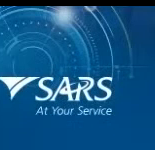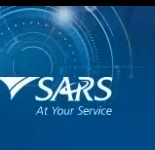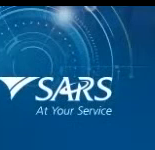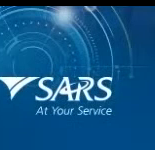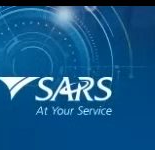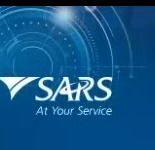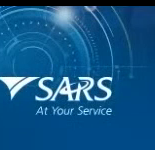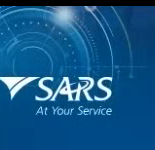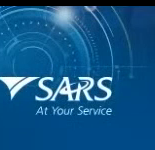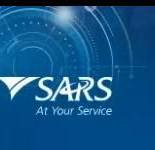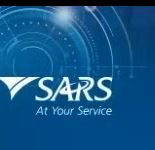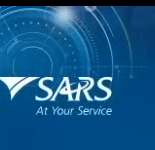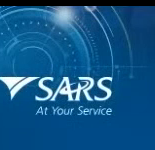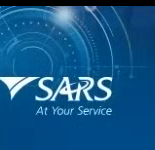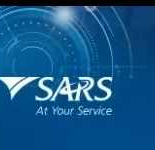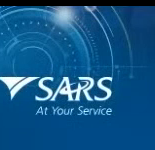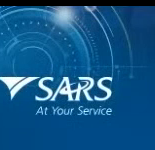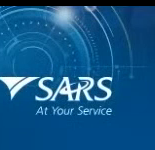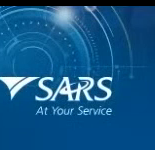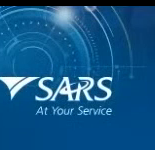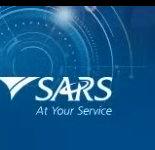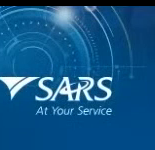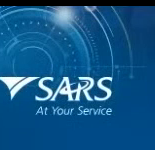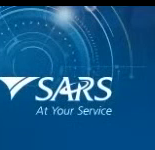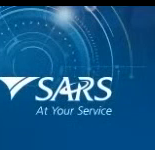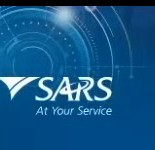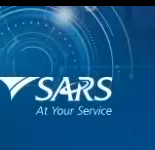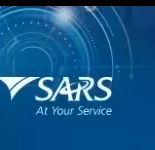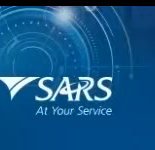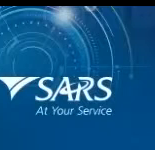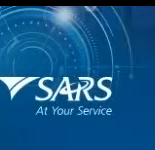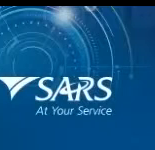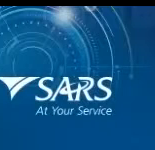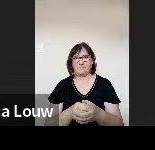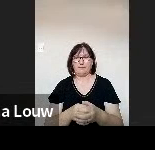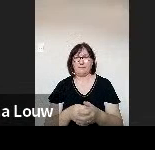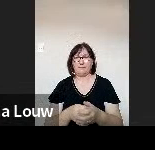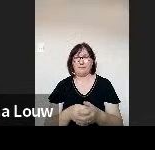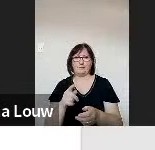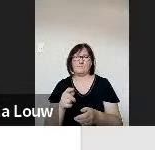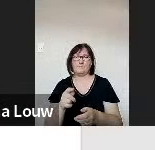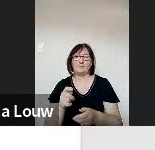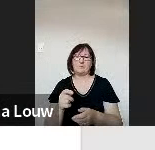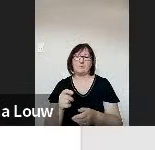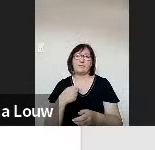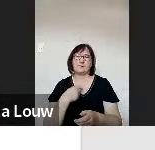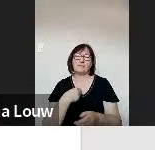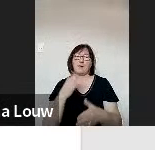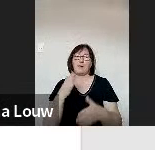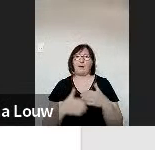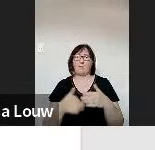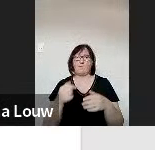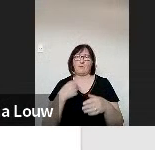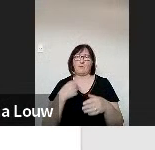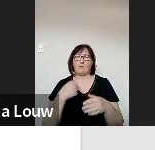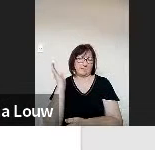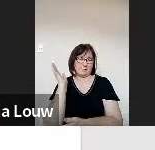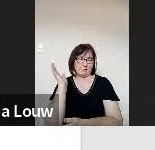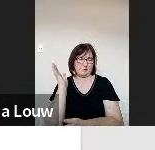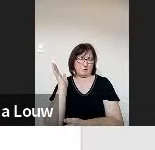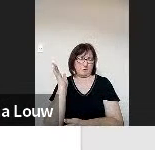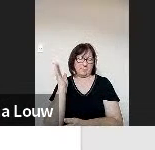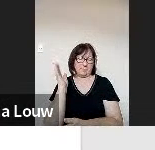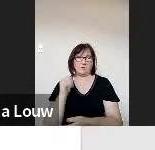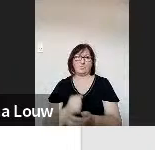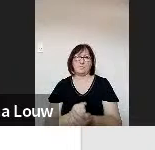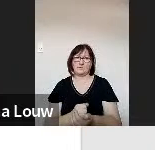license. With that, ladies and gentlemen, this brings us to the end of my presentation, and please afford me